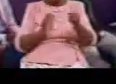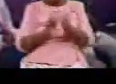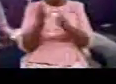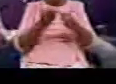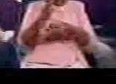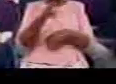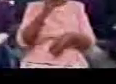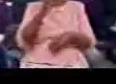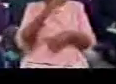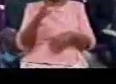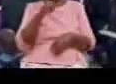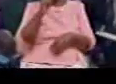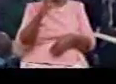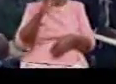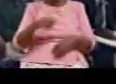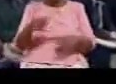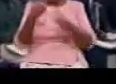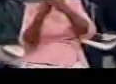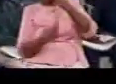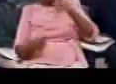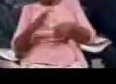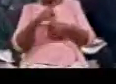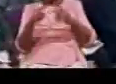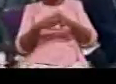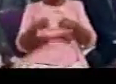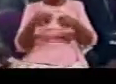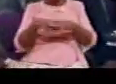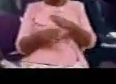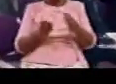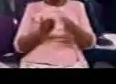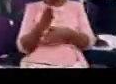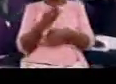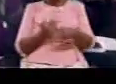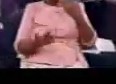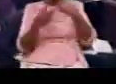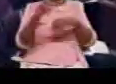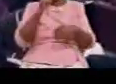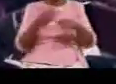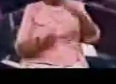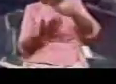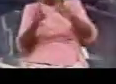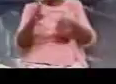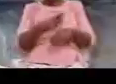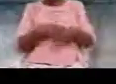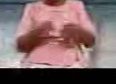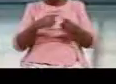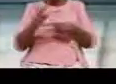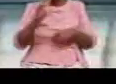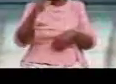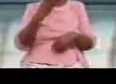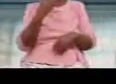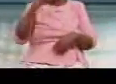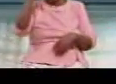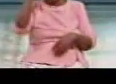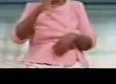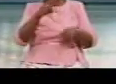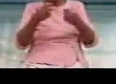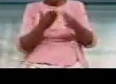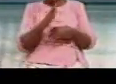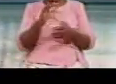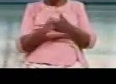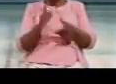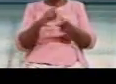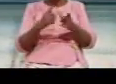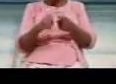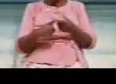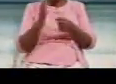drowned. And when you pass through fire, it will not burn you. And Shadrach, Meshach, and Abednego has given us that example. They said, O